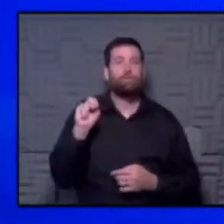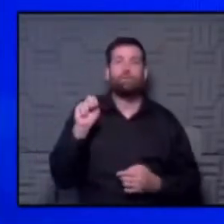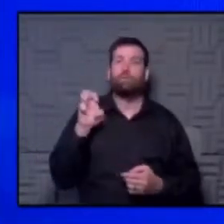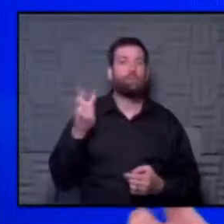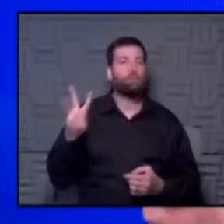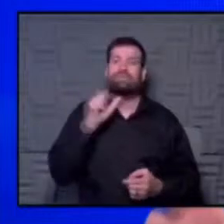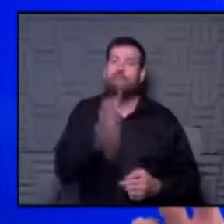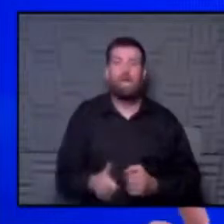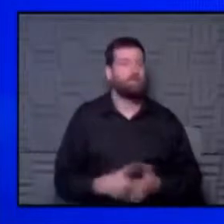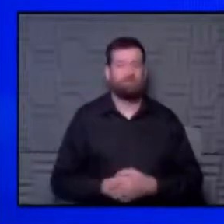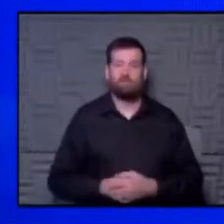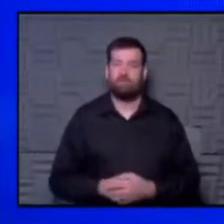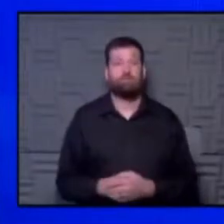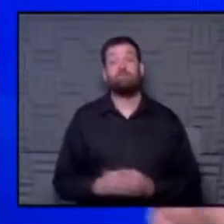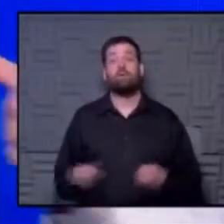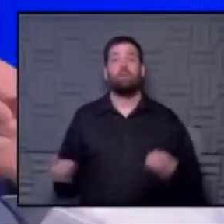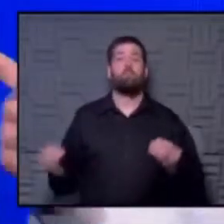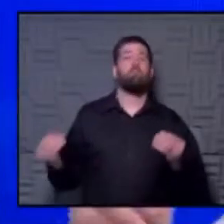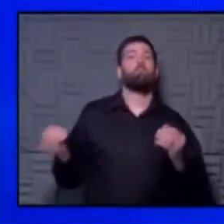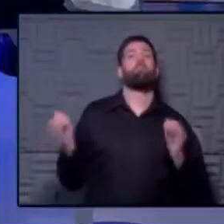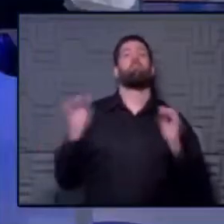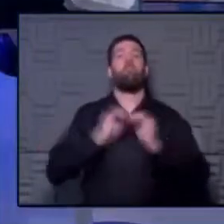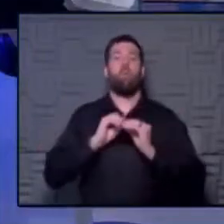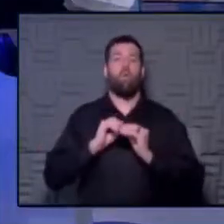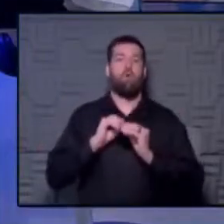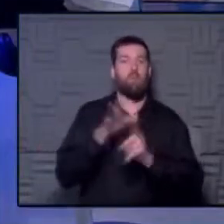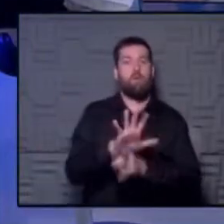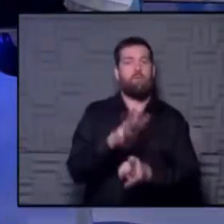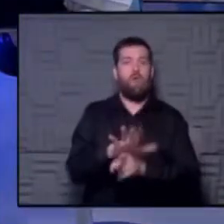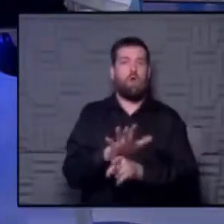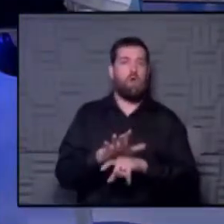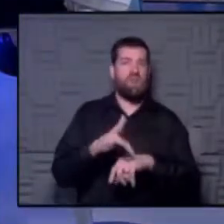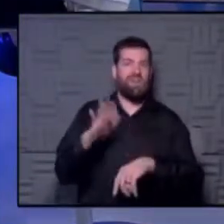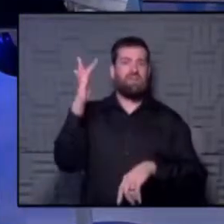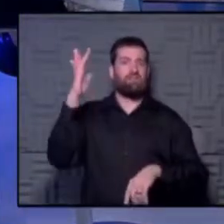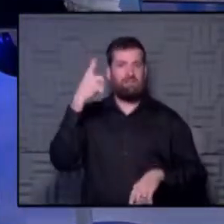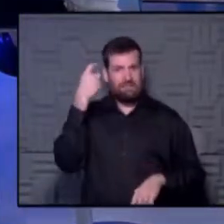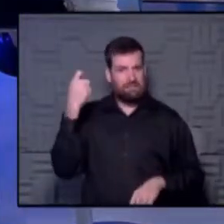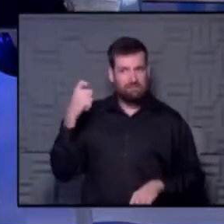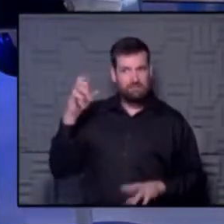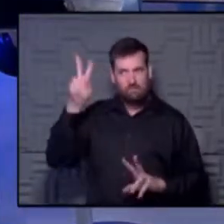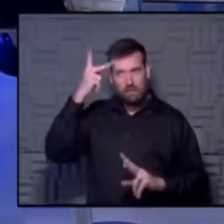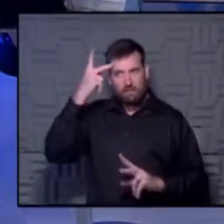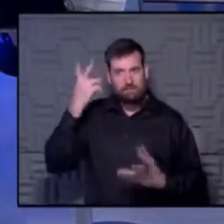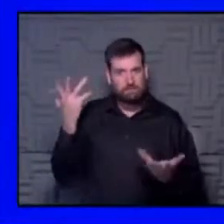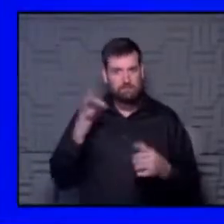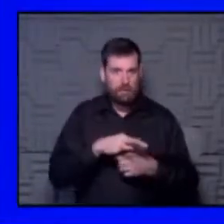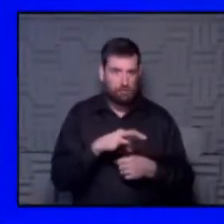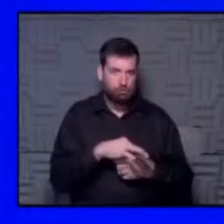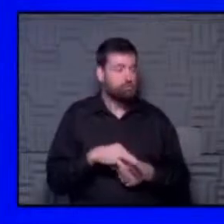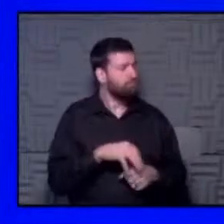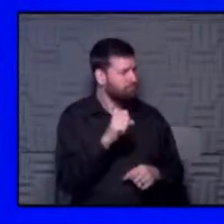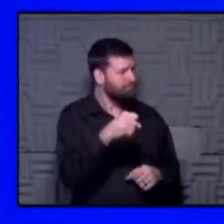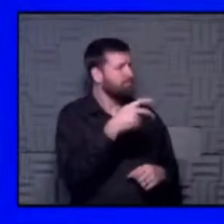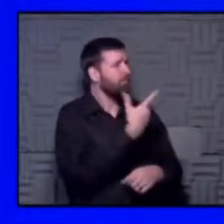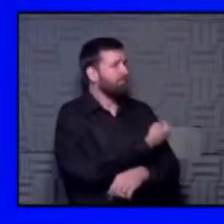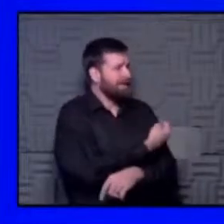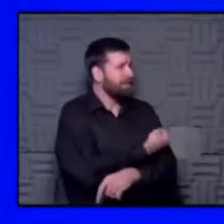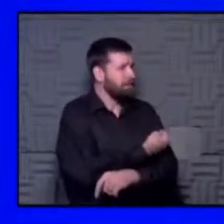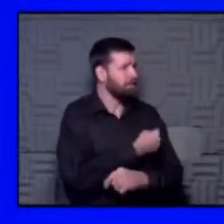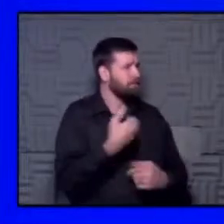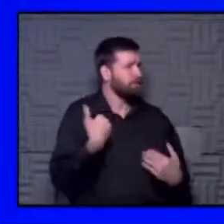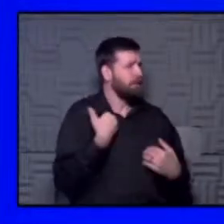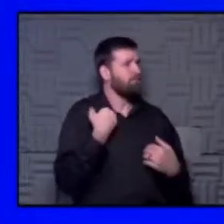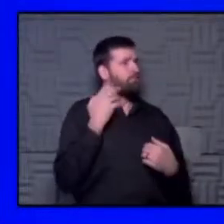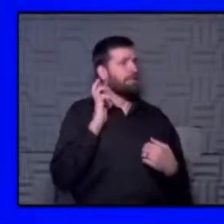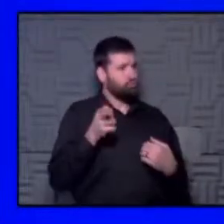It's just gotten a little bit more popularized because of the election, I think. Yeah, and we know that vaccines have had a history of